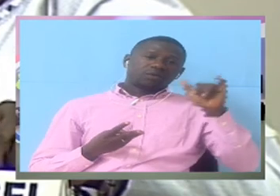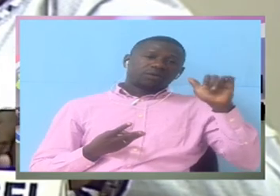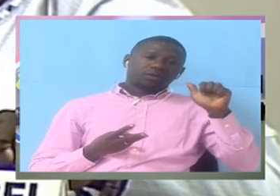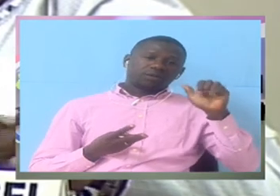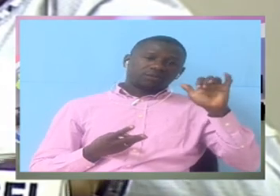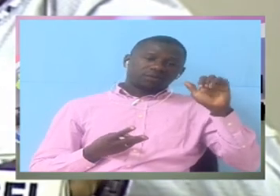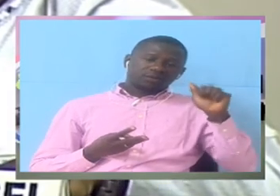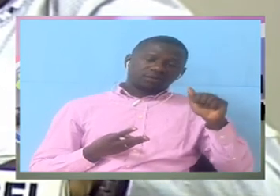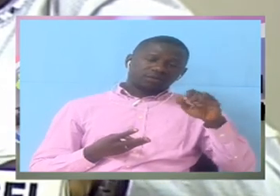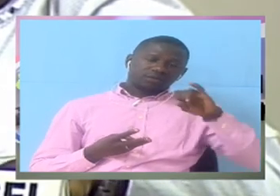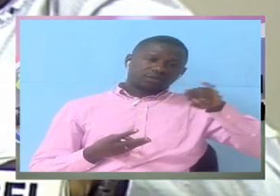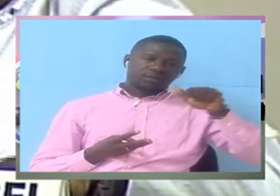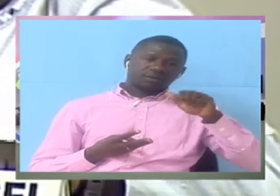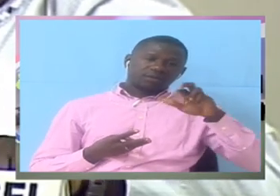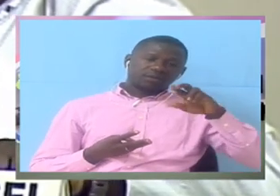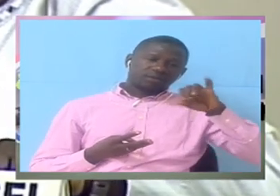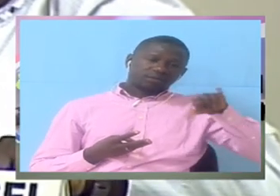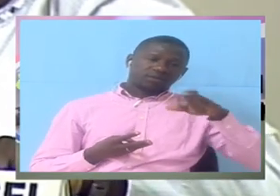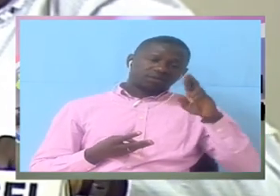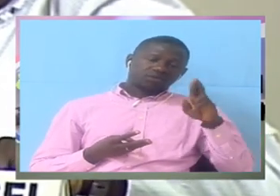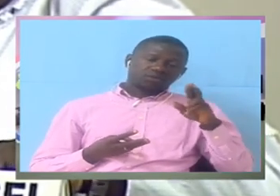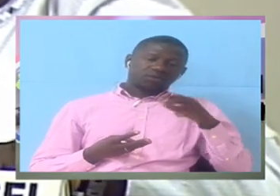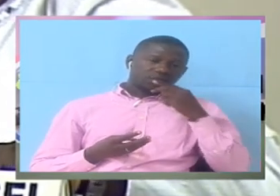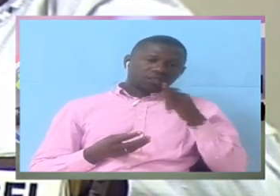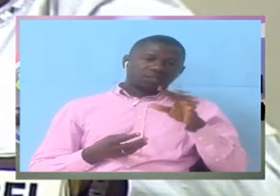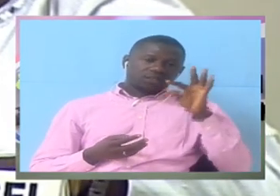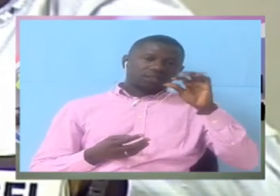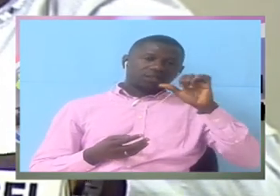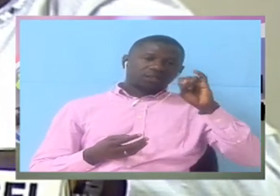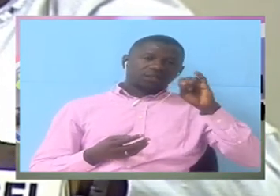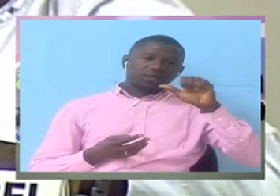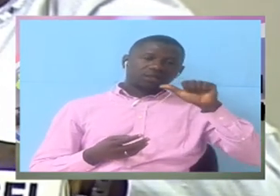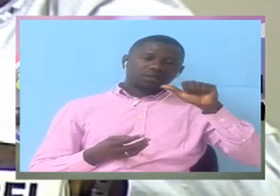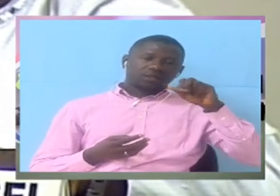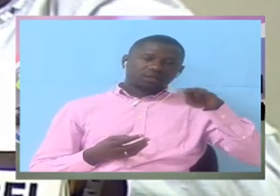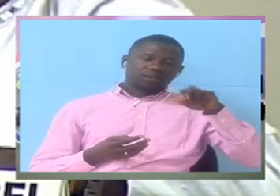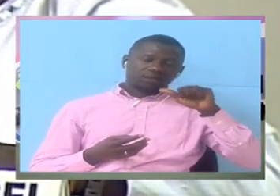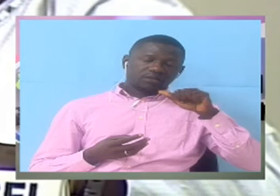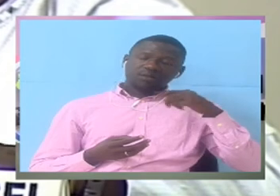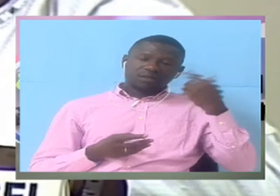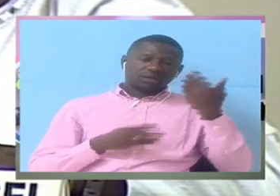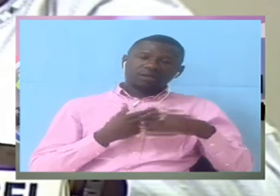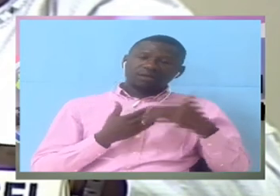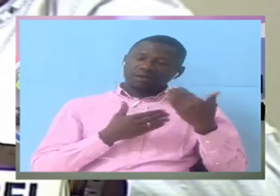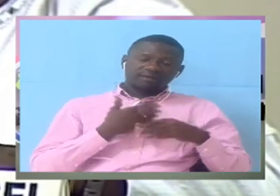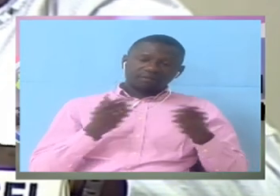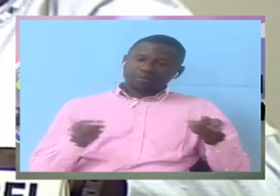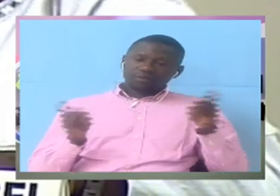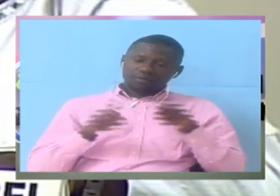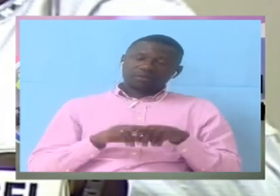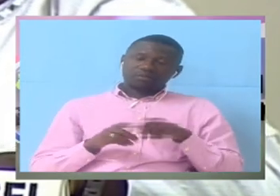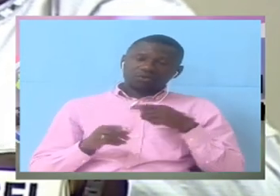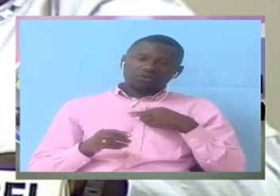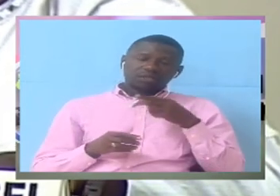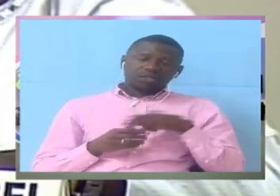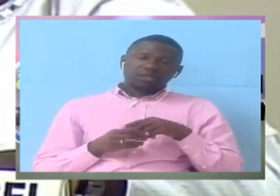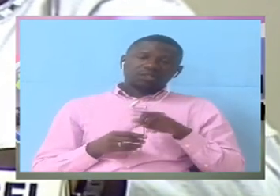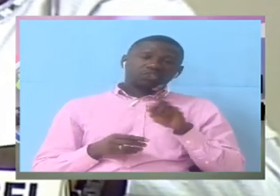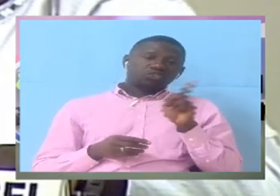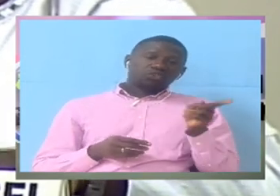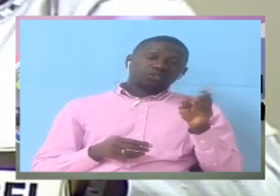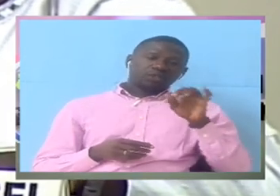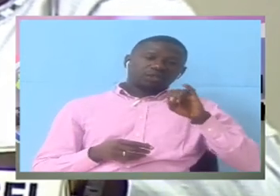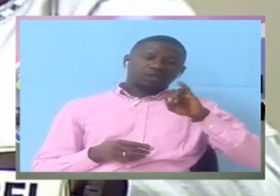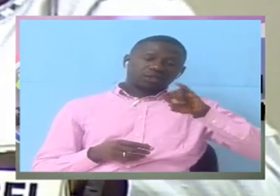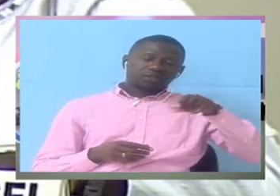that is. Manga Plumba, he participated. Jagai would be there, but he would not say anything. He also was